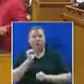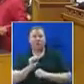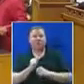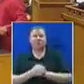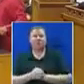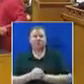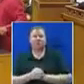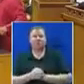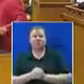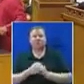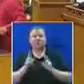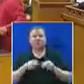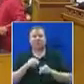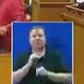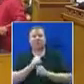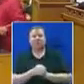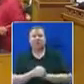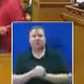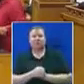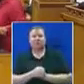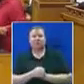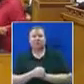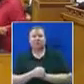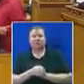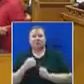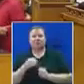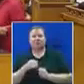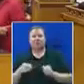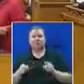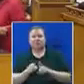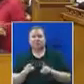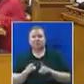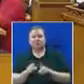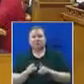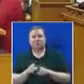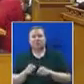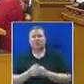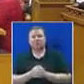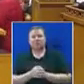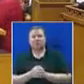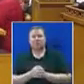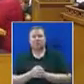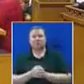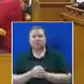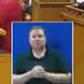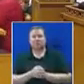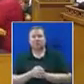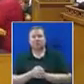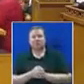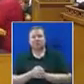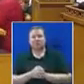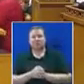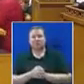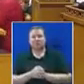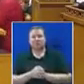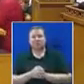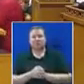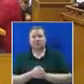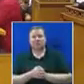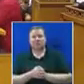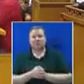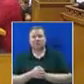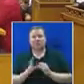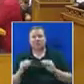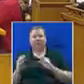wife. Order. And I'm going, I'm Shepherd. Following in the same steps you have been following. Can we have order? You came here to start